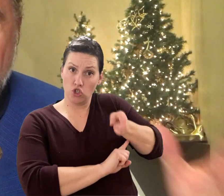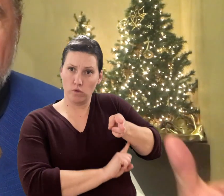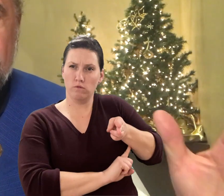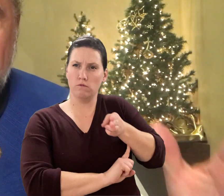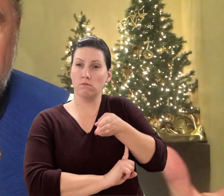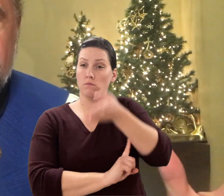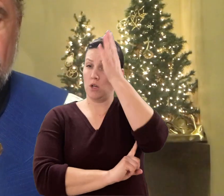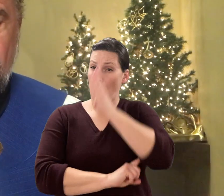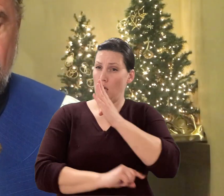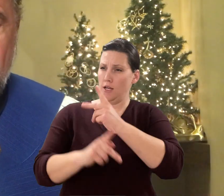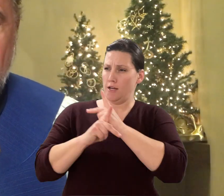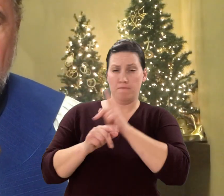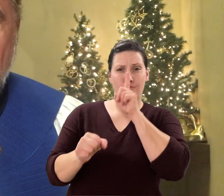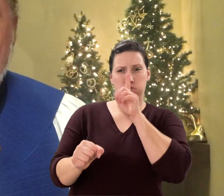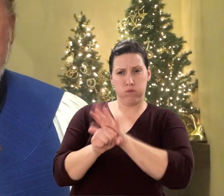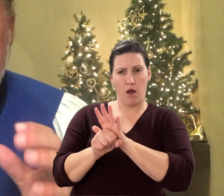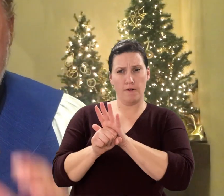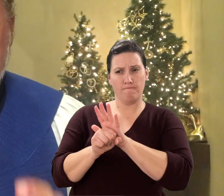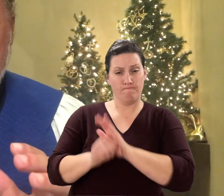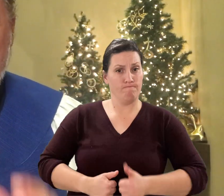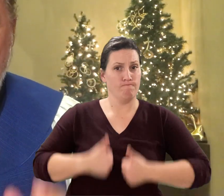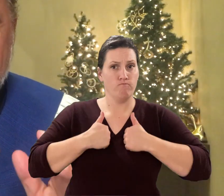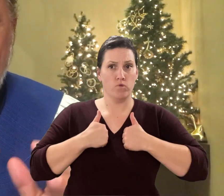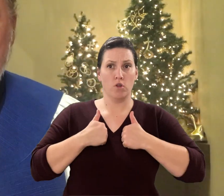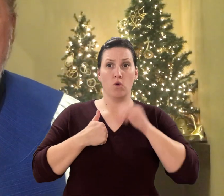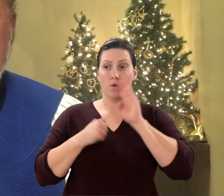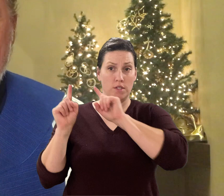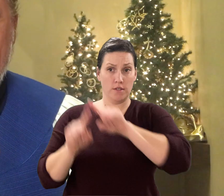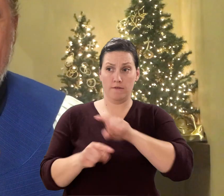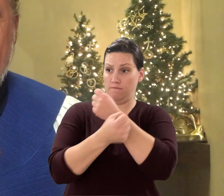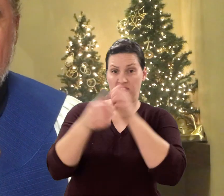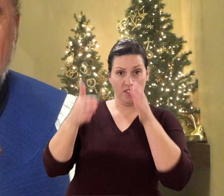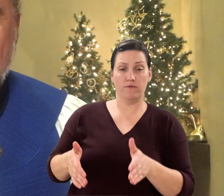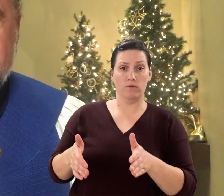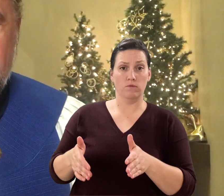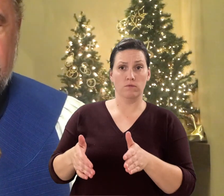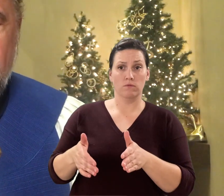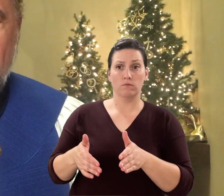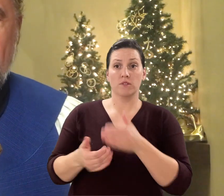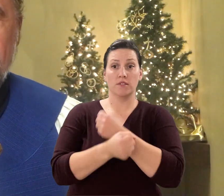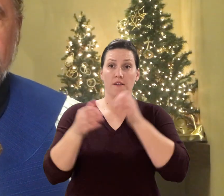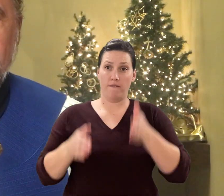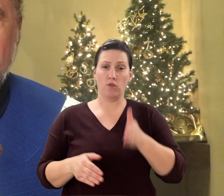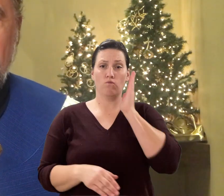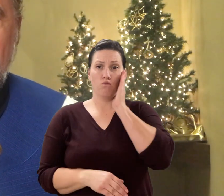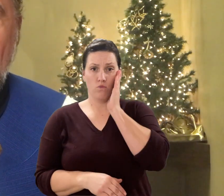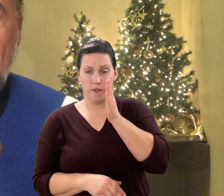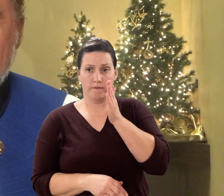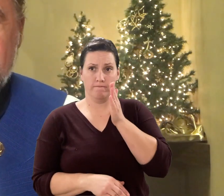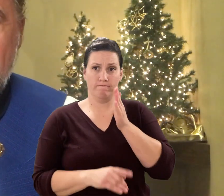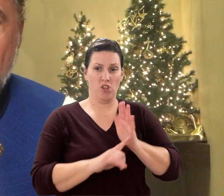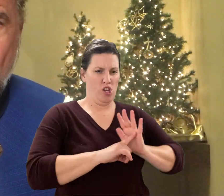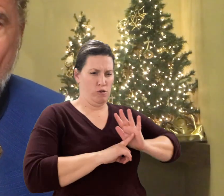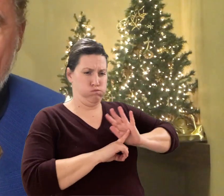4,000 years of history, God kept the promise alive that he would send a Savior.